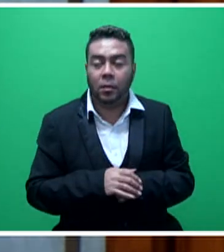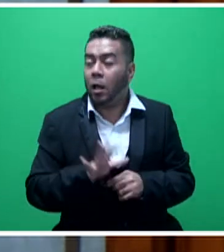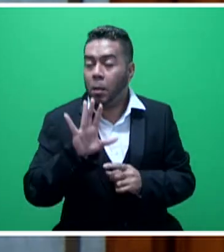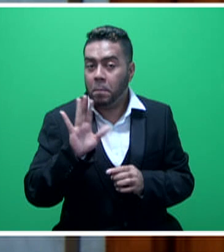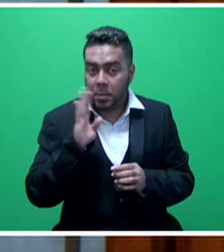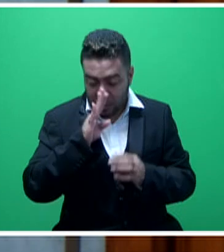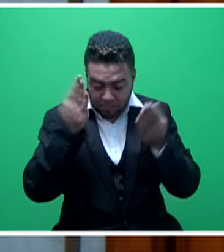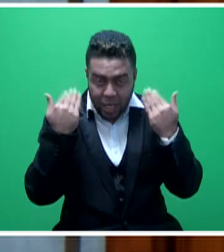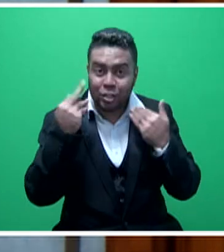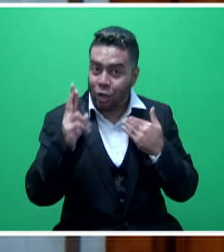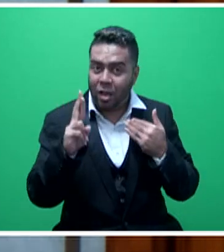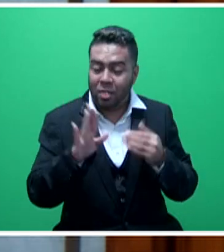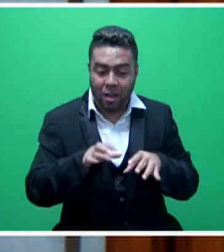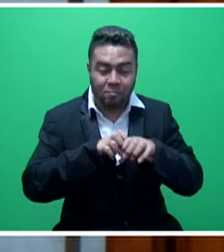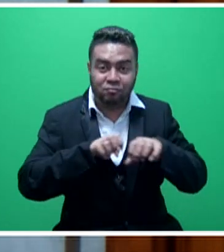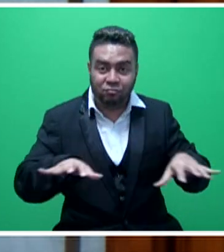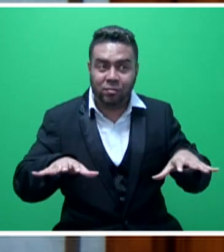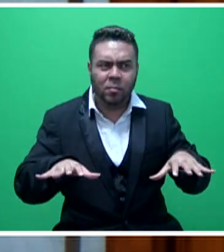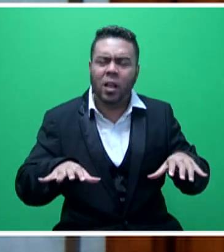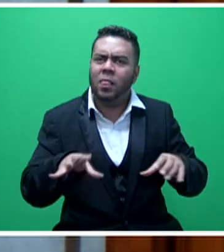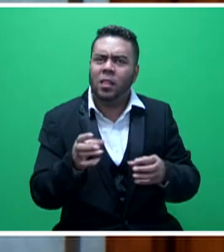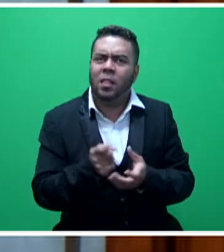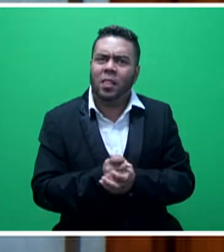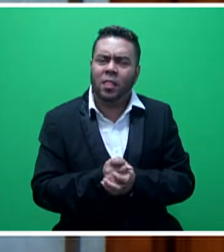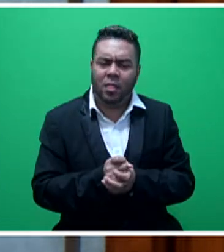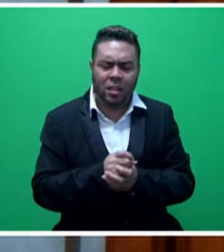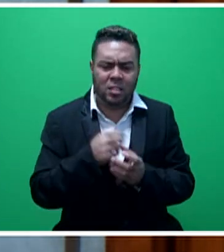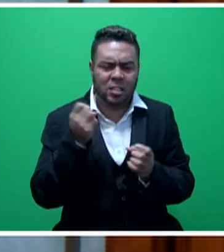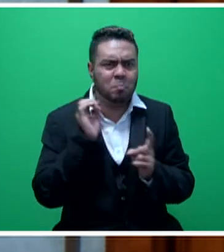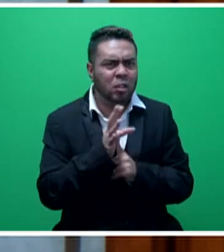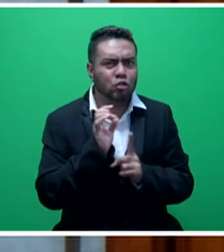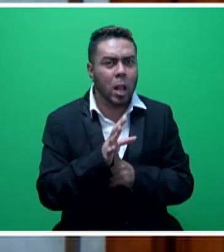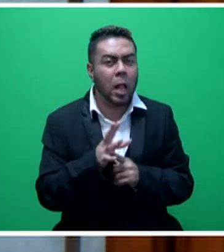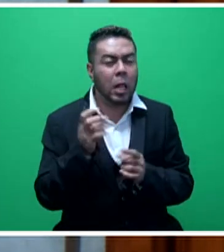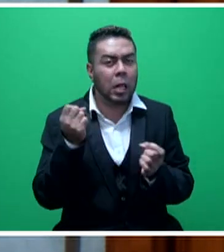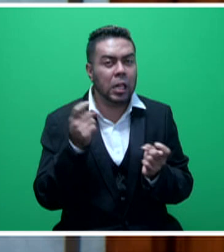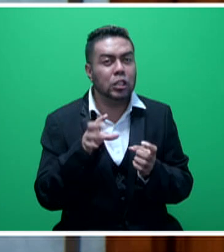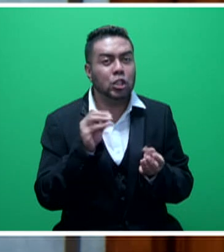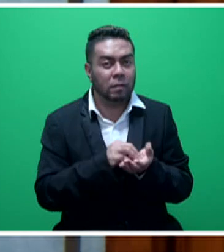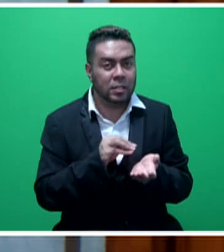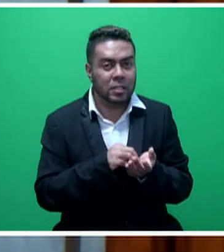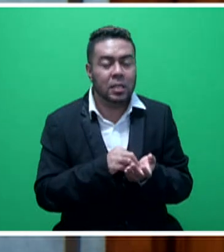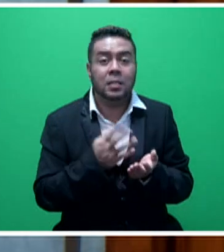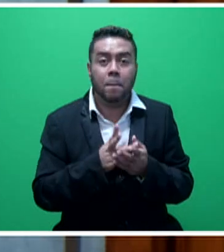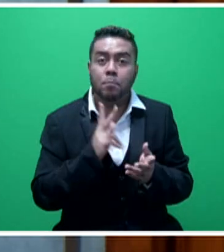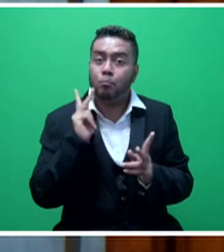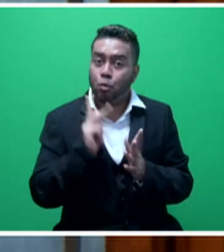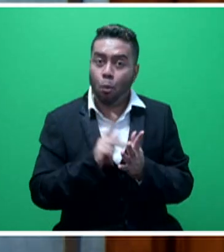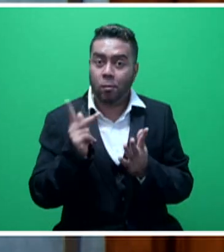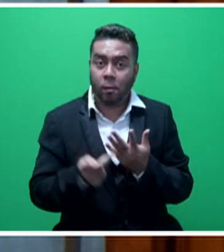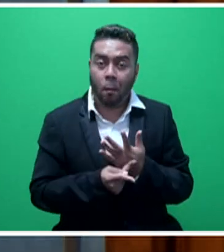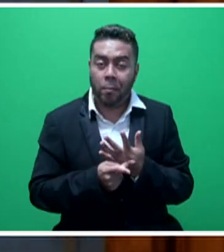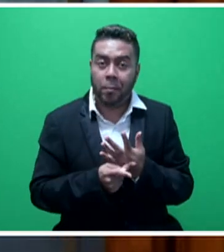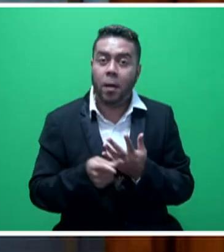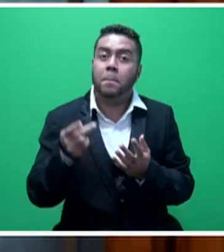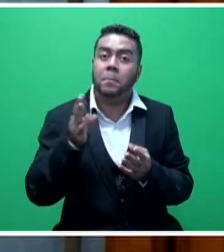sir, the decentralized clinical services. Decentralization of special clinical services is a program that the ministry is